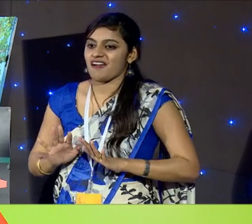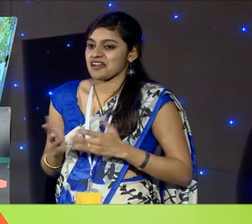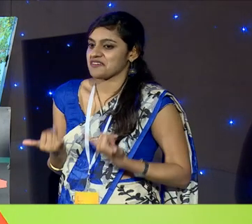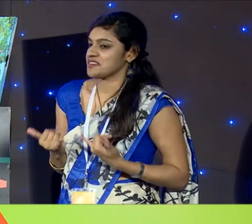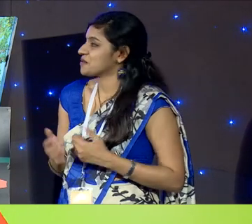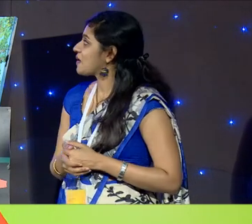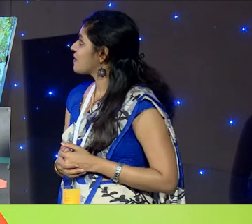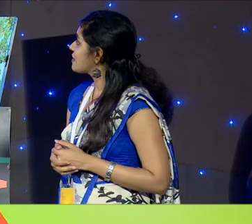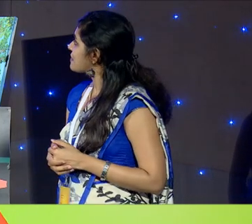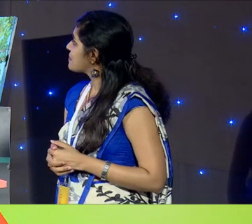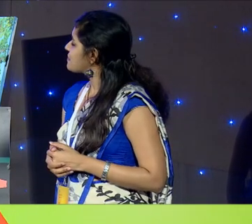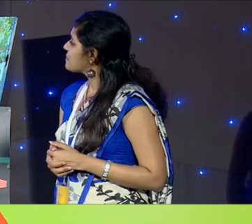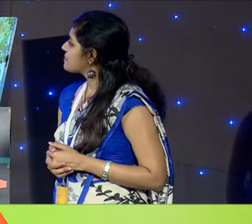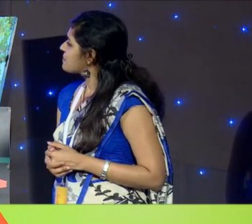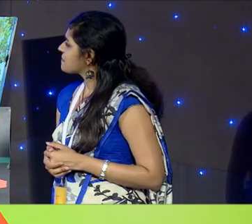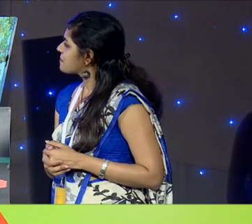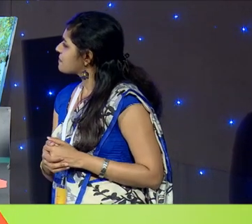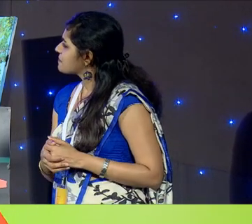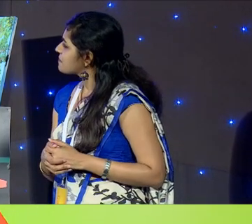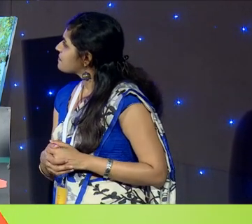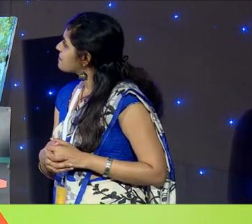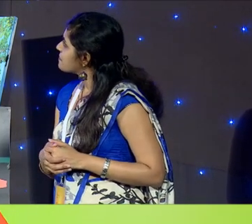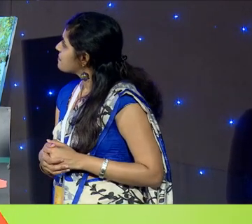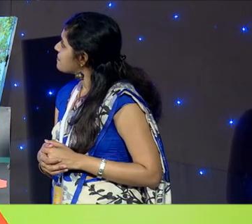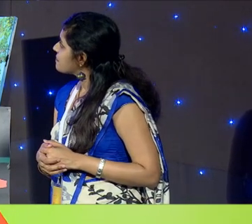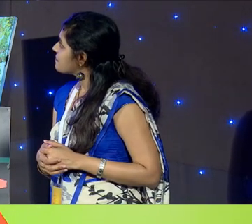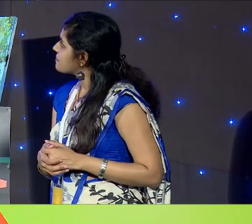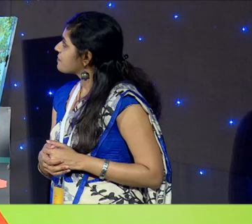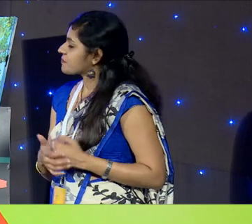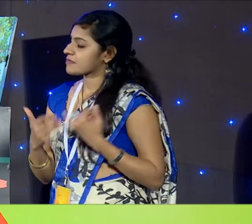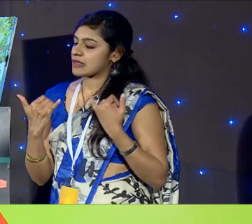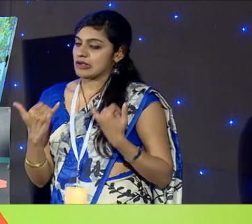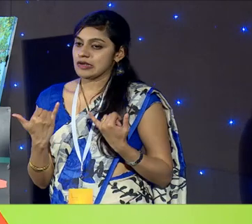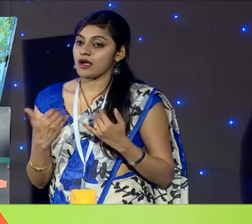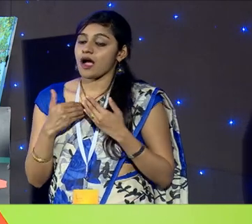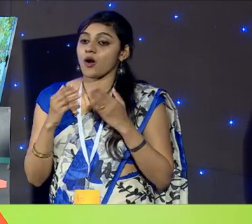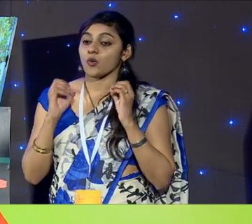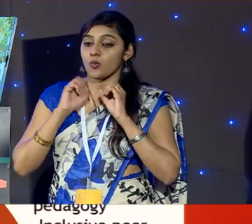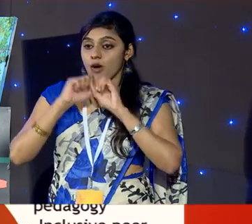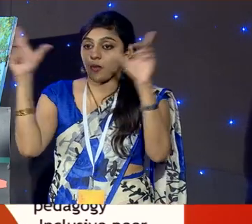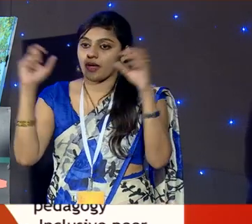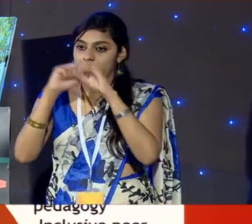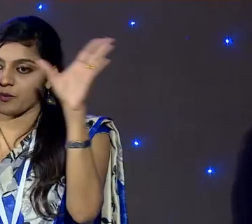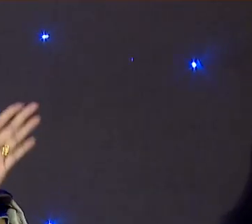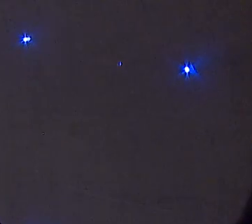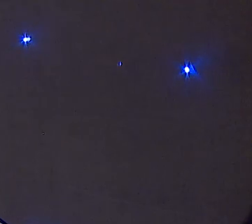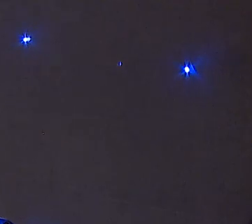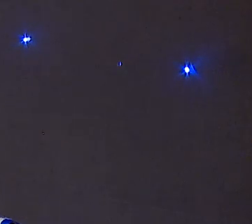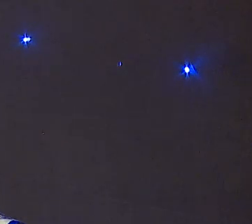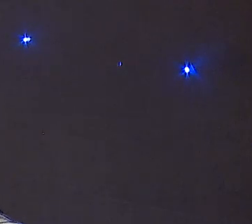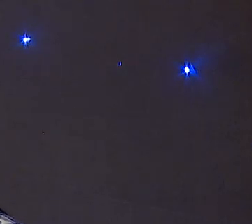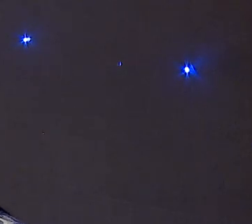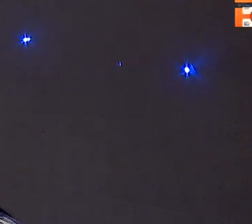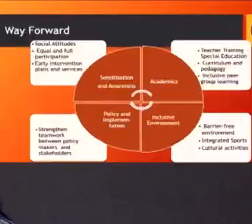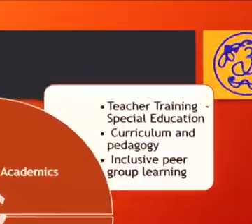So, way forward is creating sensitization and awareness, academics, policy and